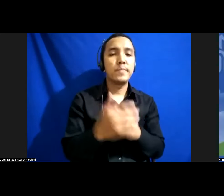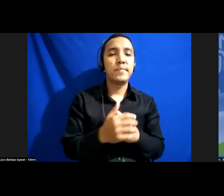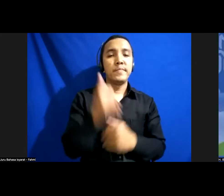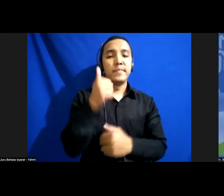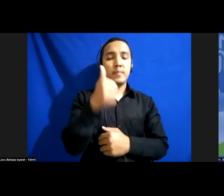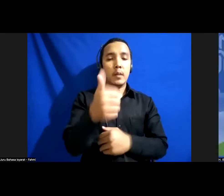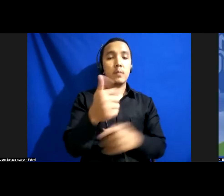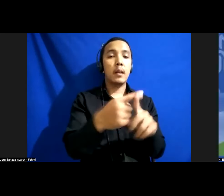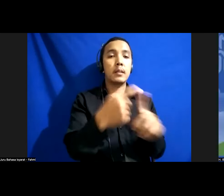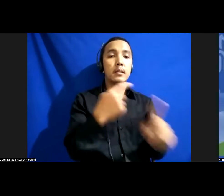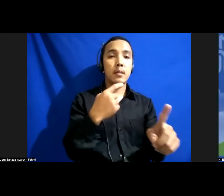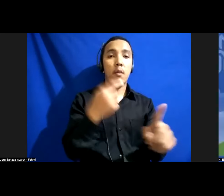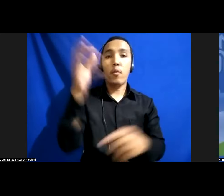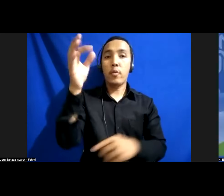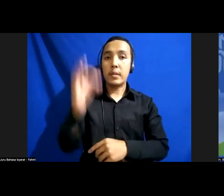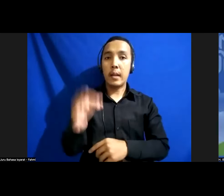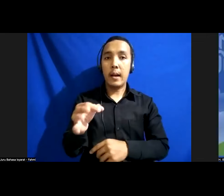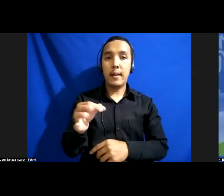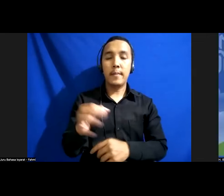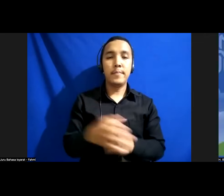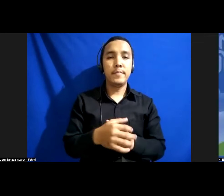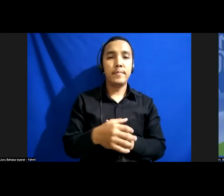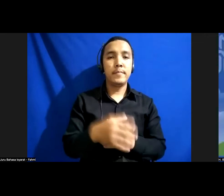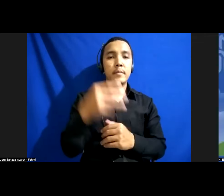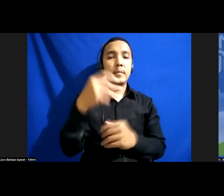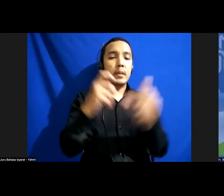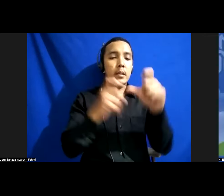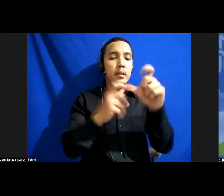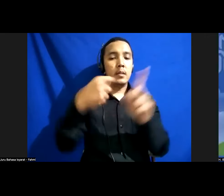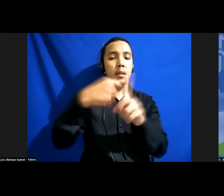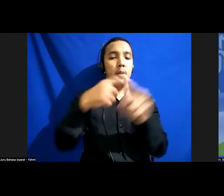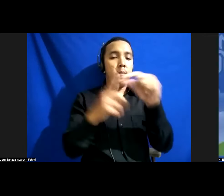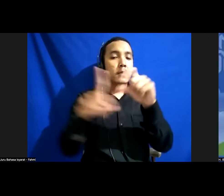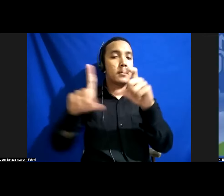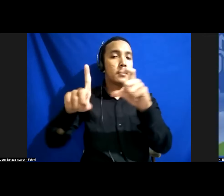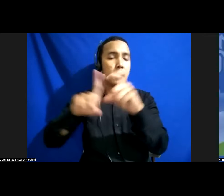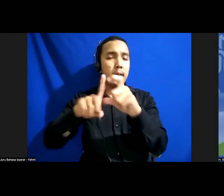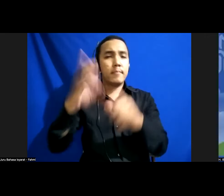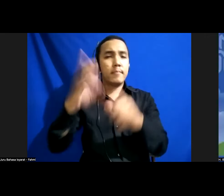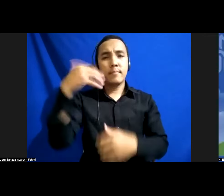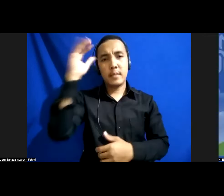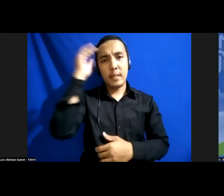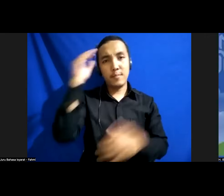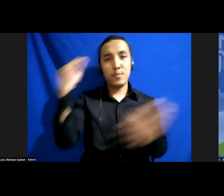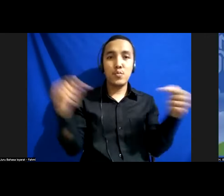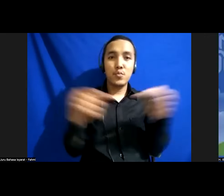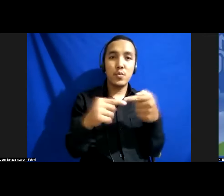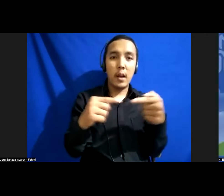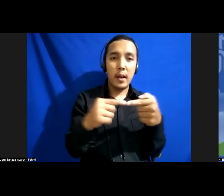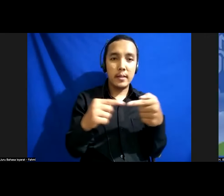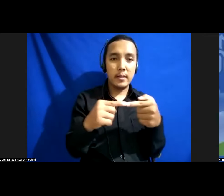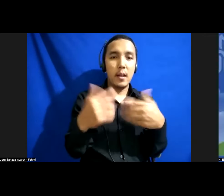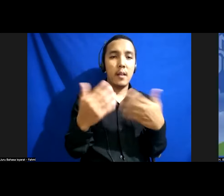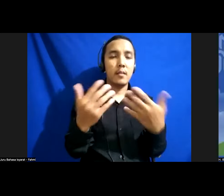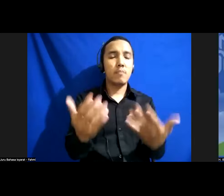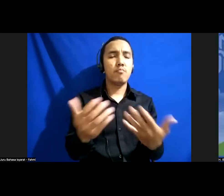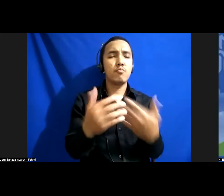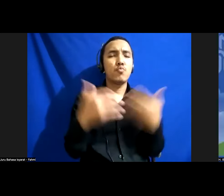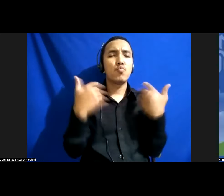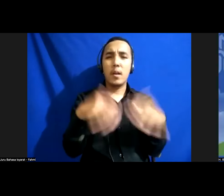in the city administration, the relevant units and regional offices, and also what's even